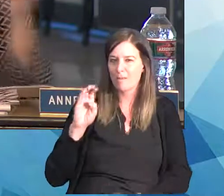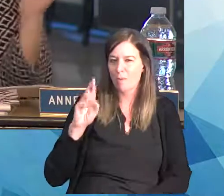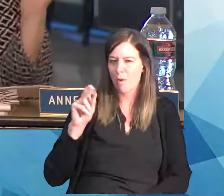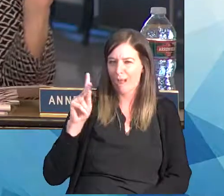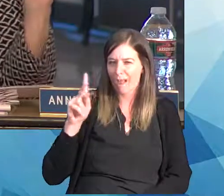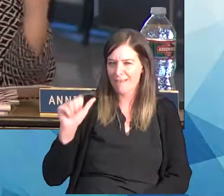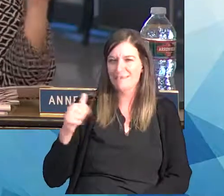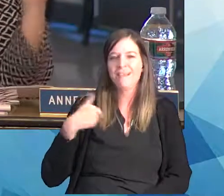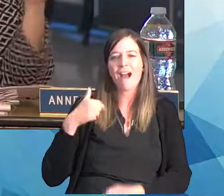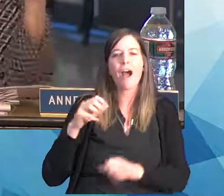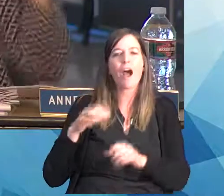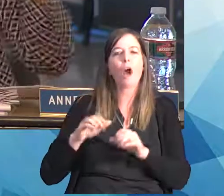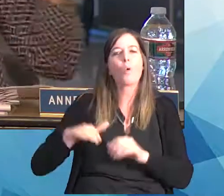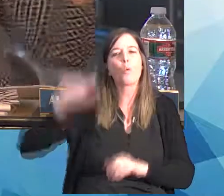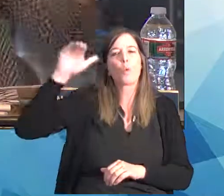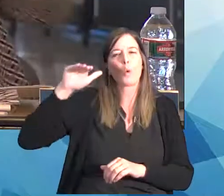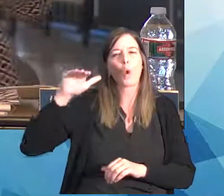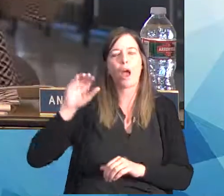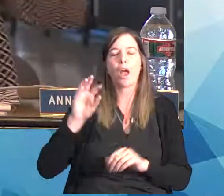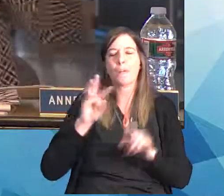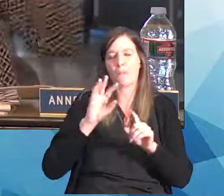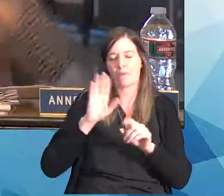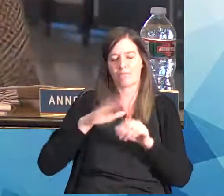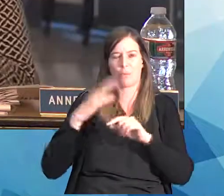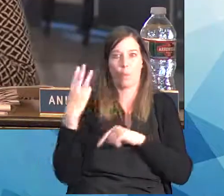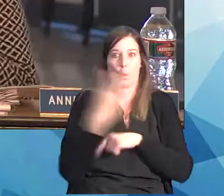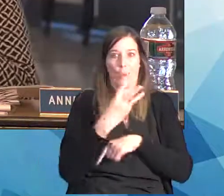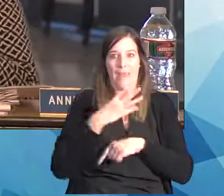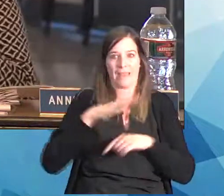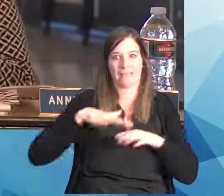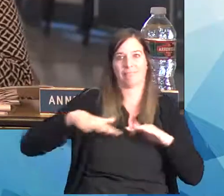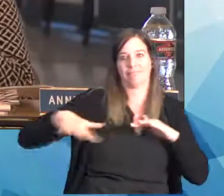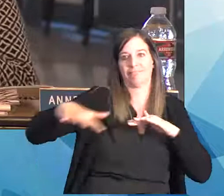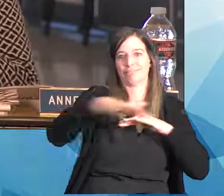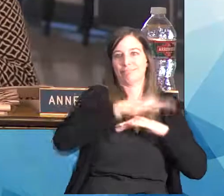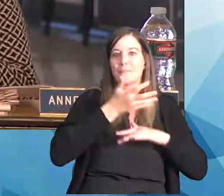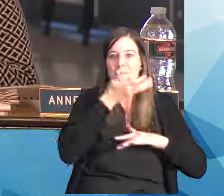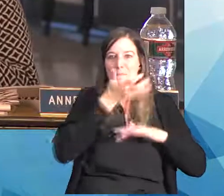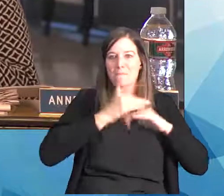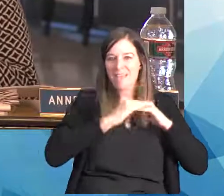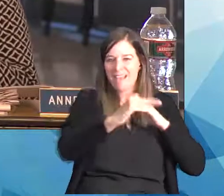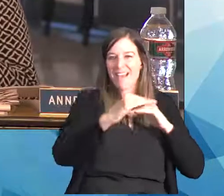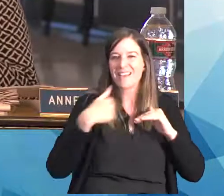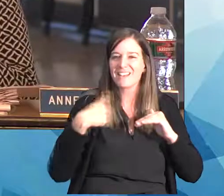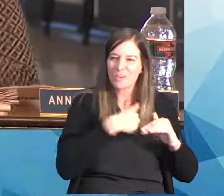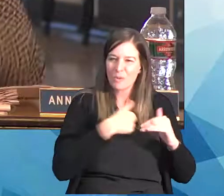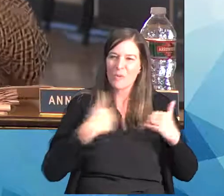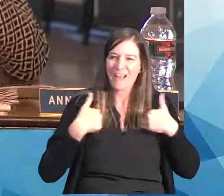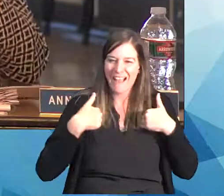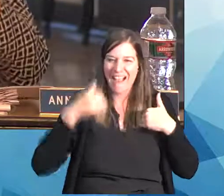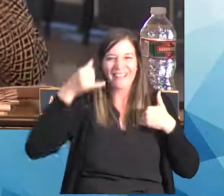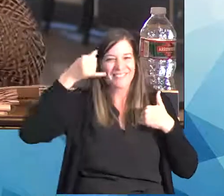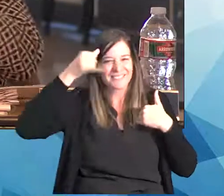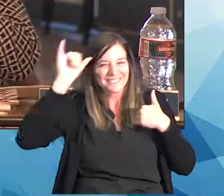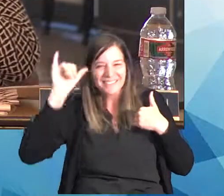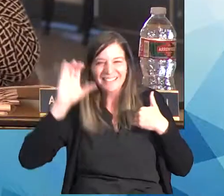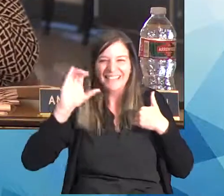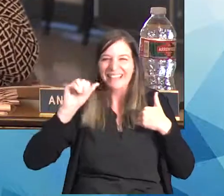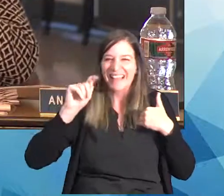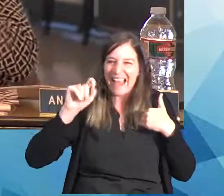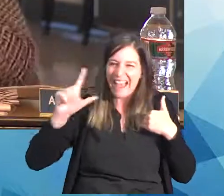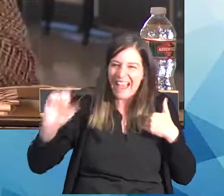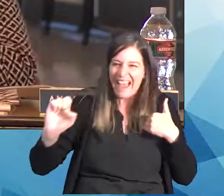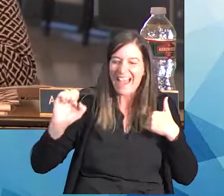and we had cattle all around. like Wyoming, Colorado,